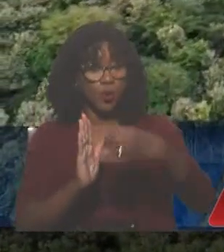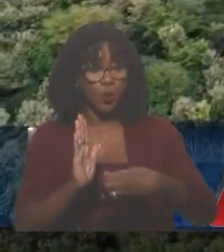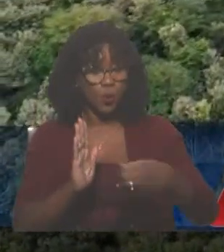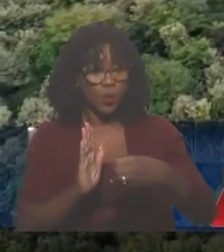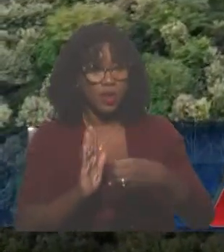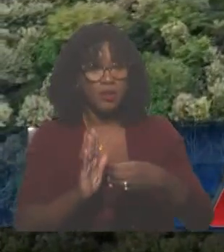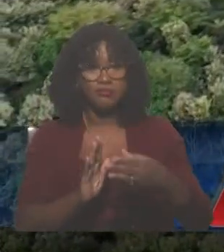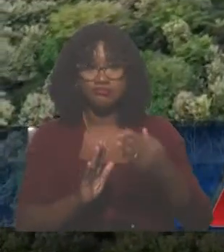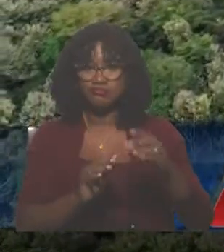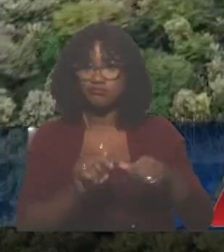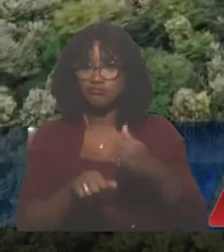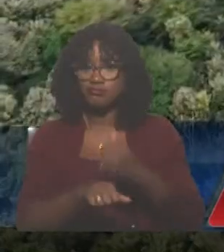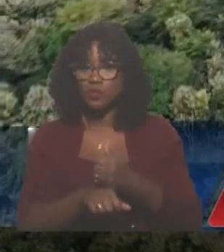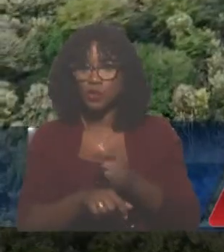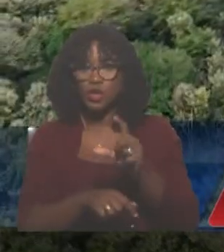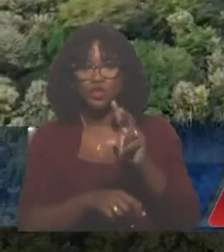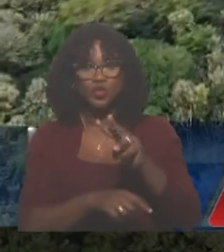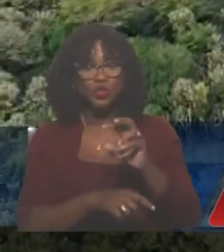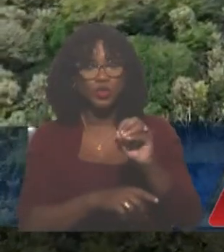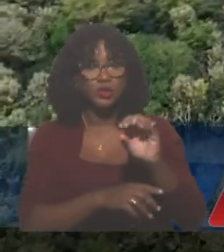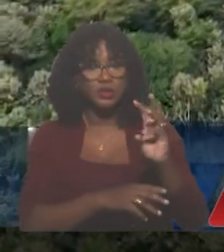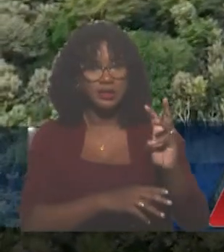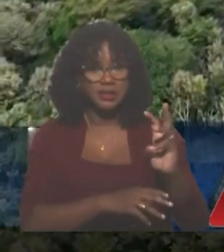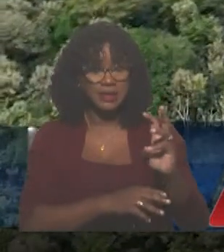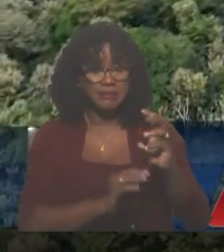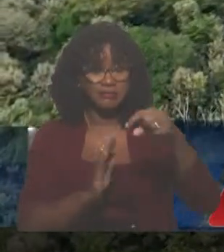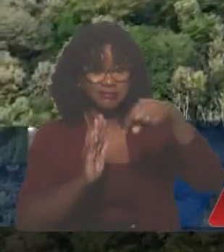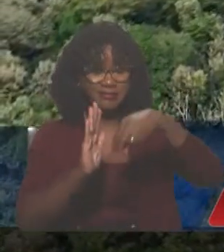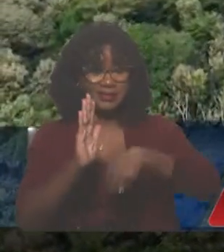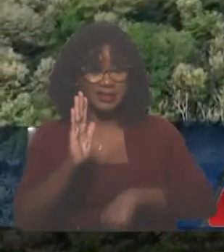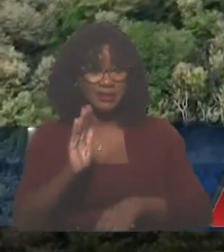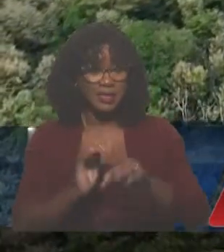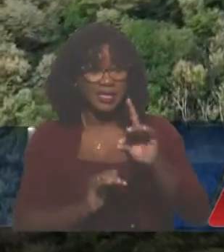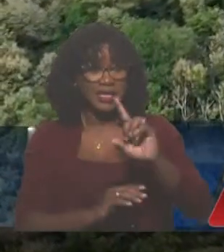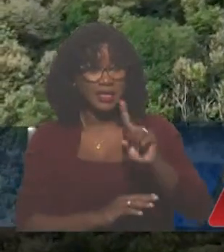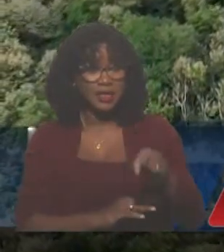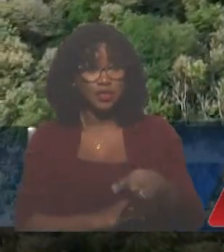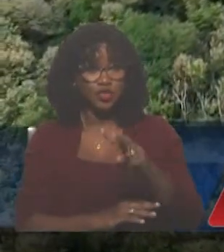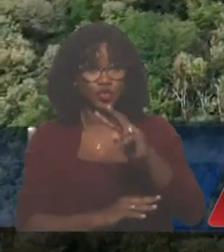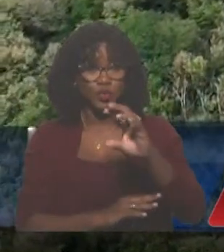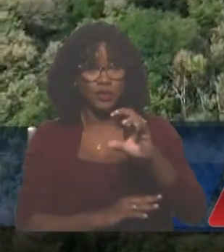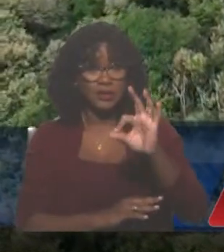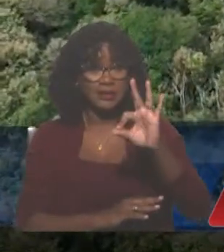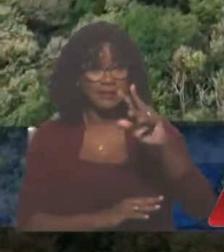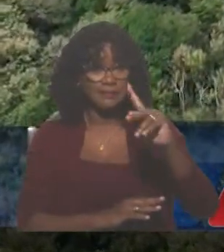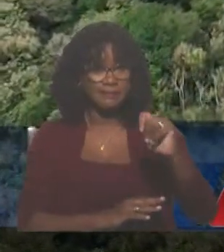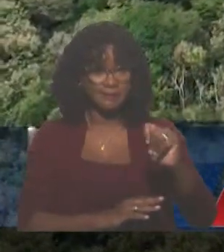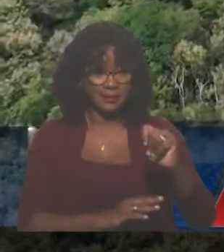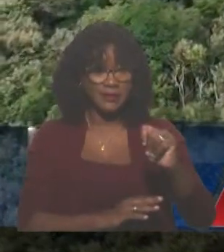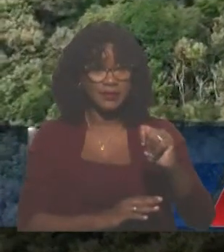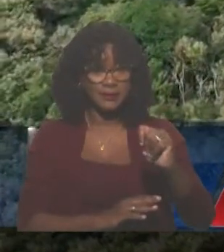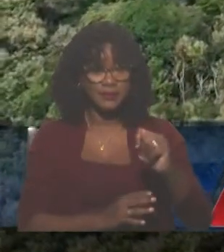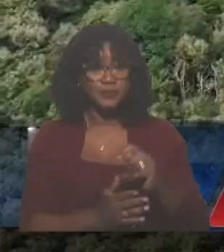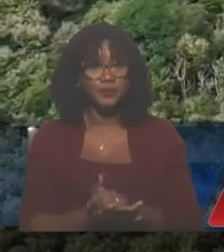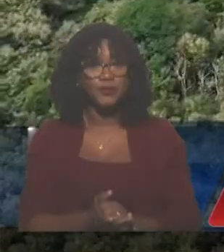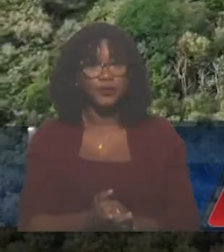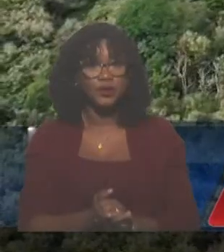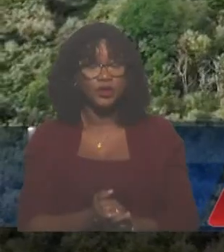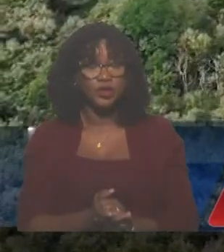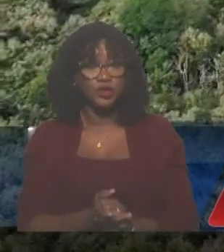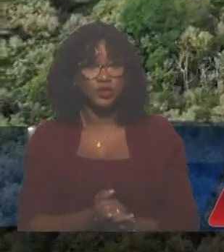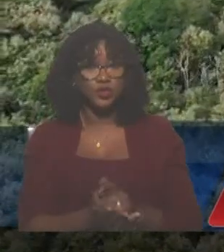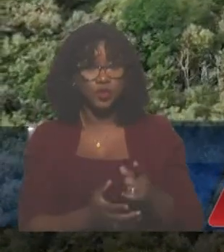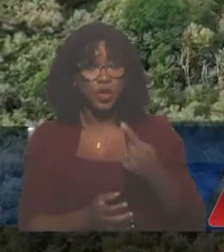since 2006. The well was drilled to a depth of 8,200 feet and penetrated the targeted Herrera sands, which